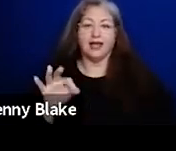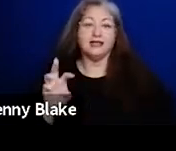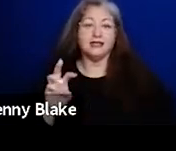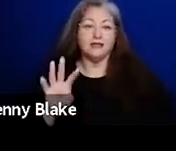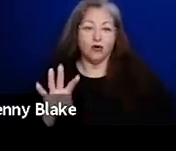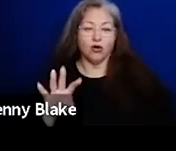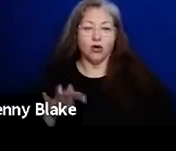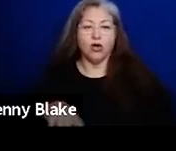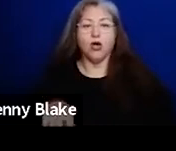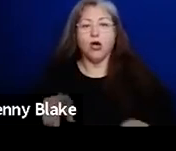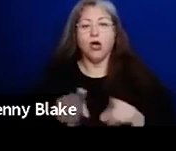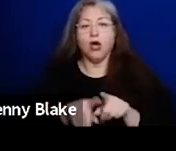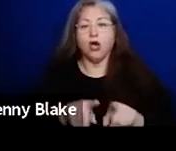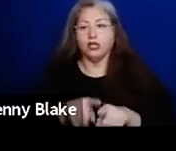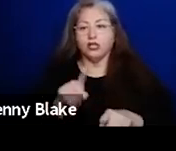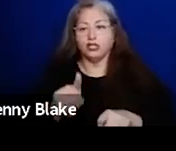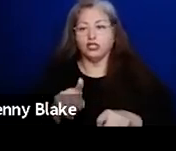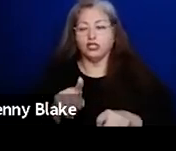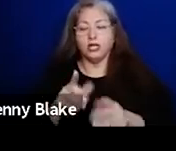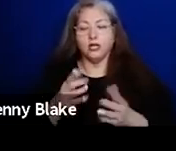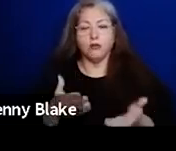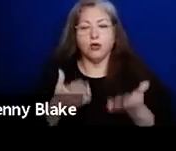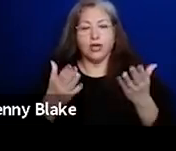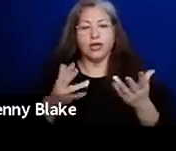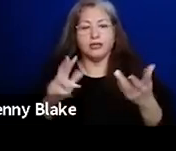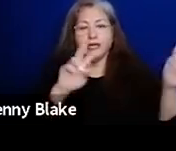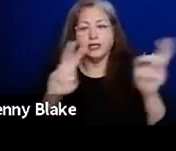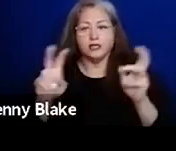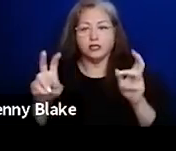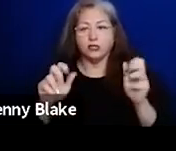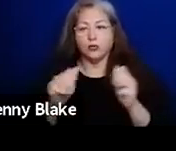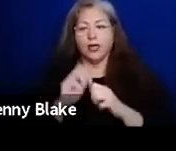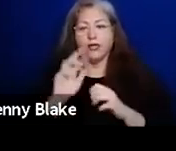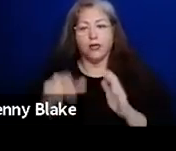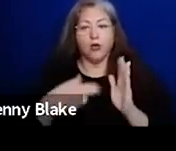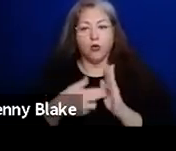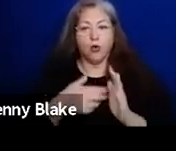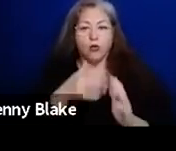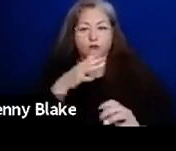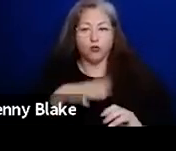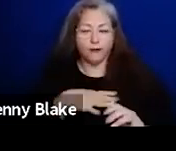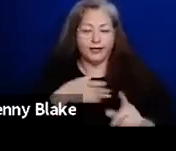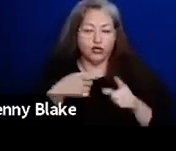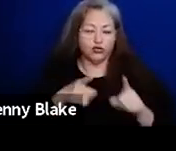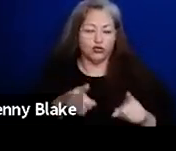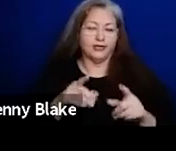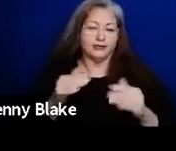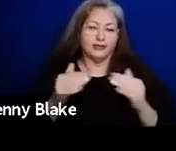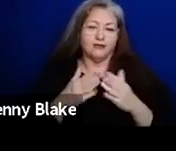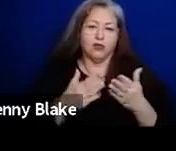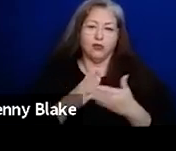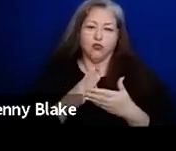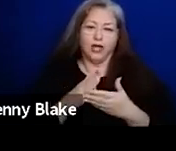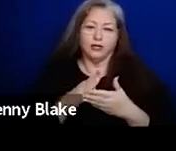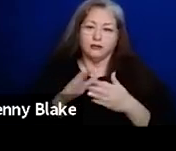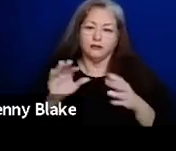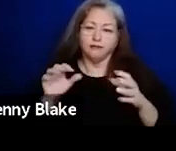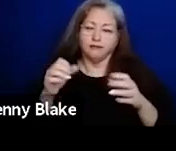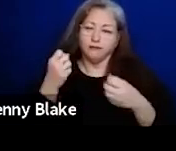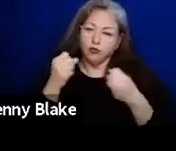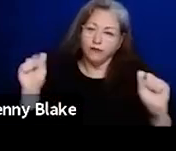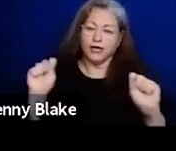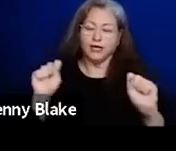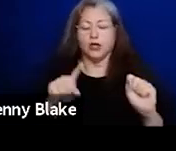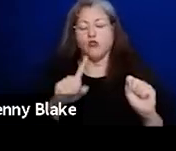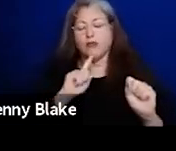And she also raised issues regarding the role of women in the civil rights movement. An